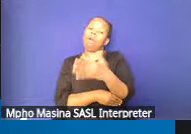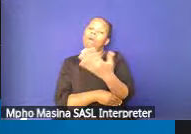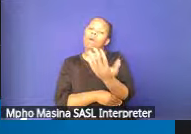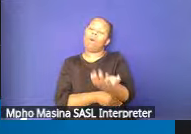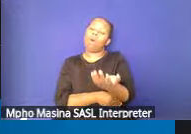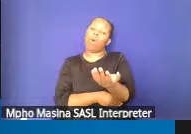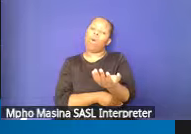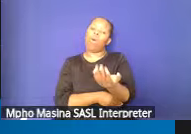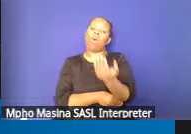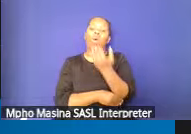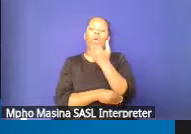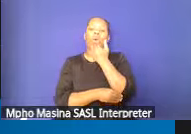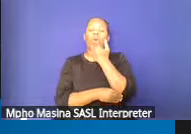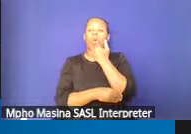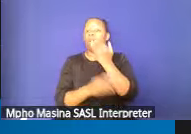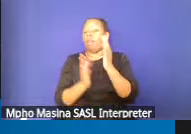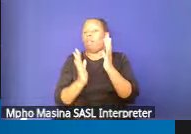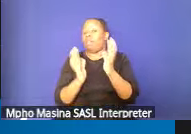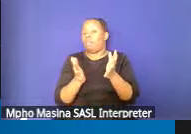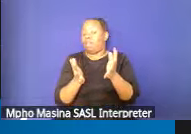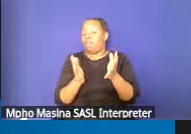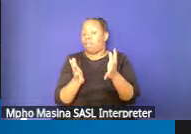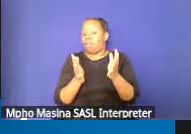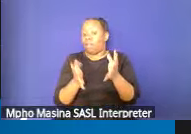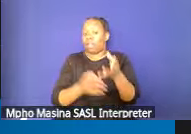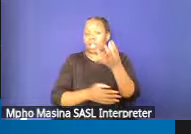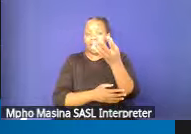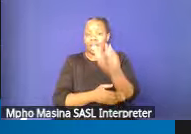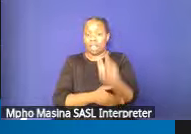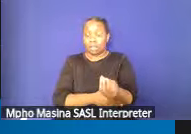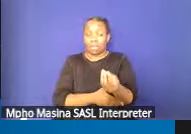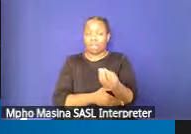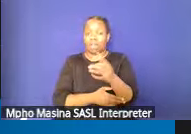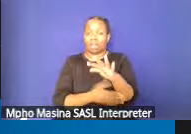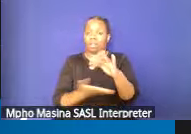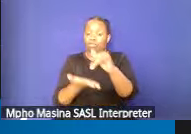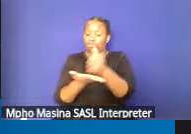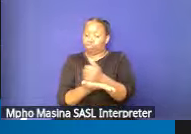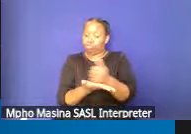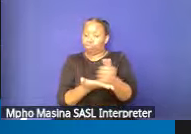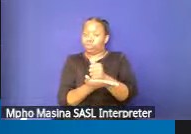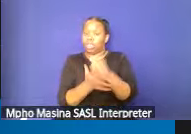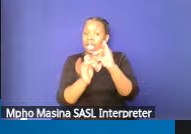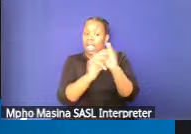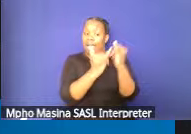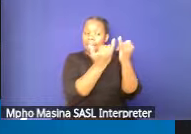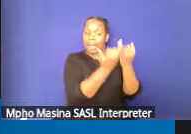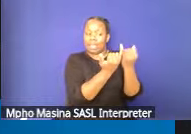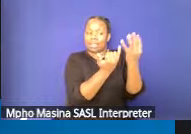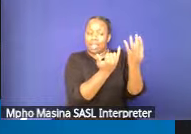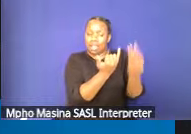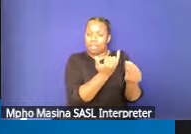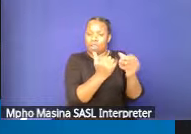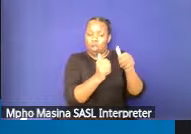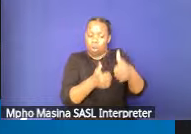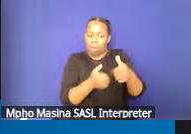already have, let's say, registered companies. It will comprise of registered